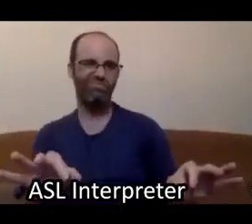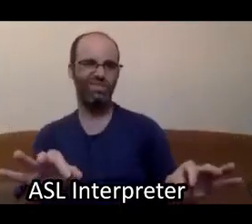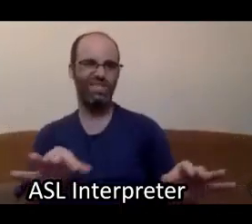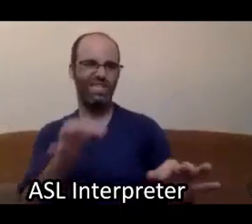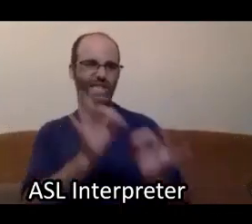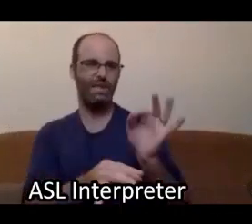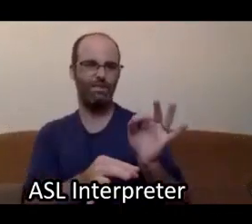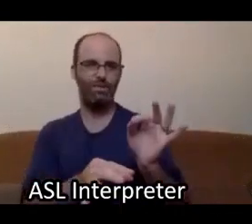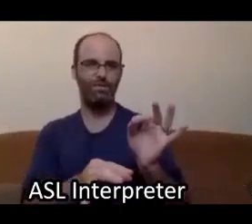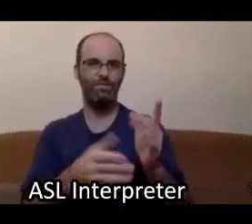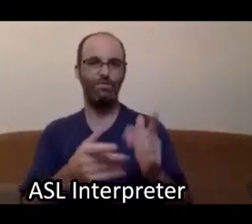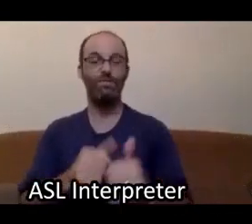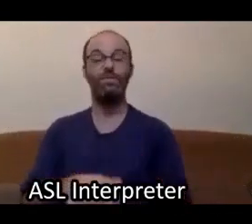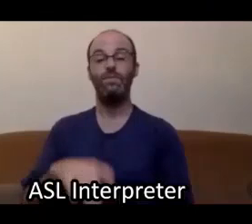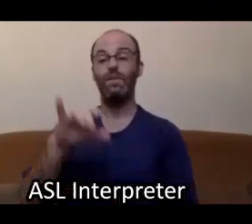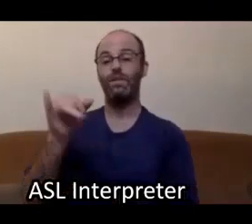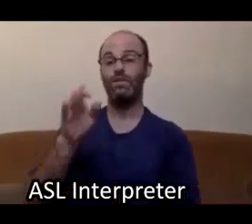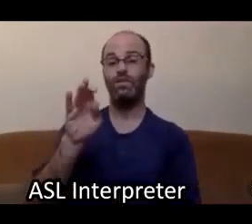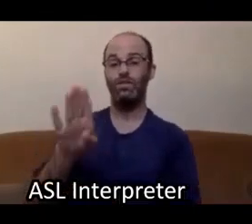That's a really great point.